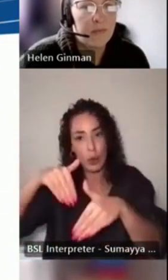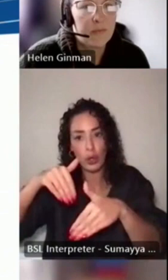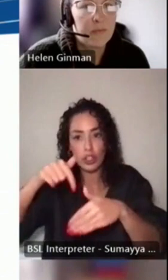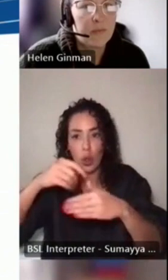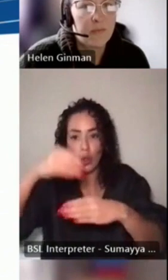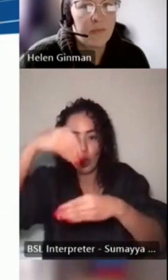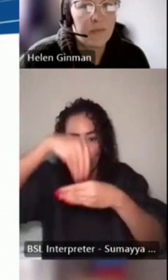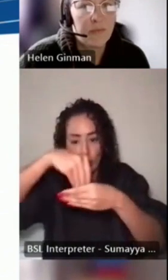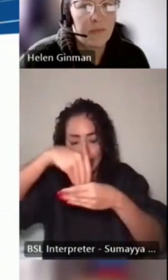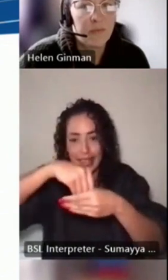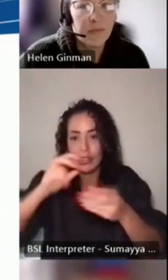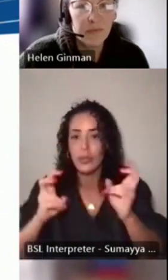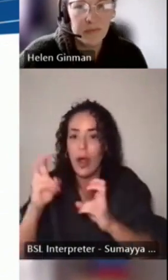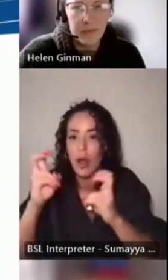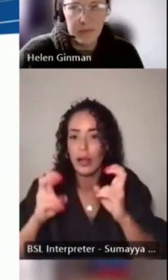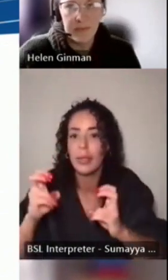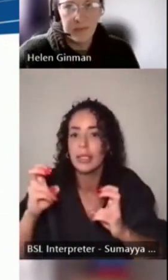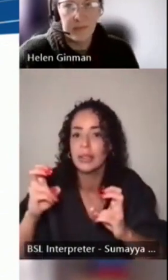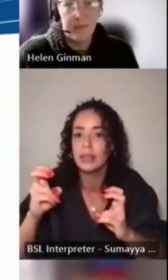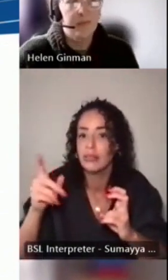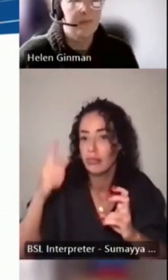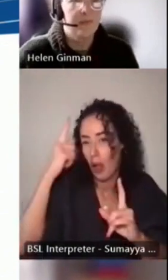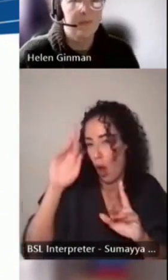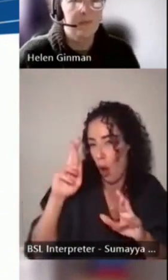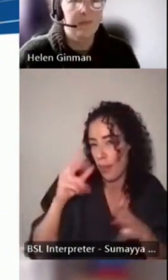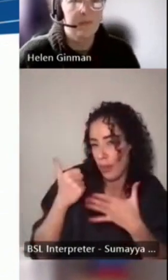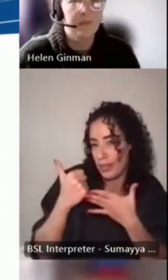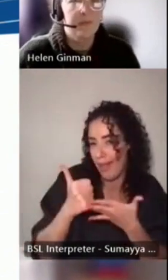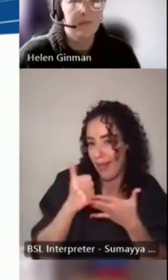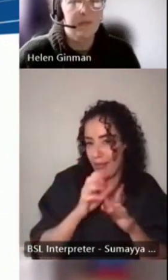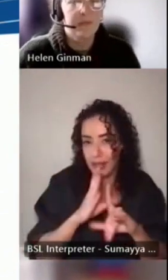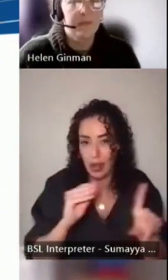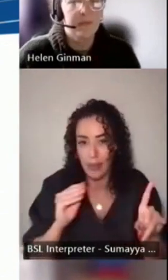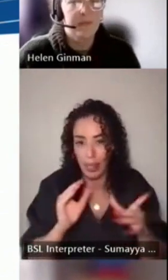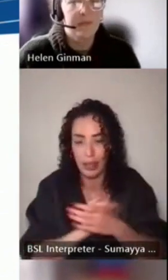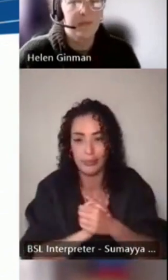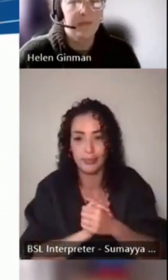was a helpful example.